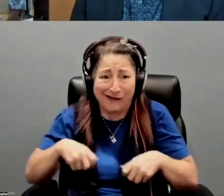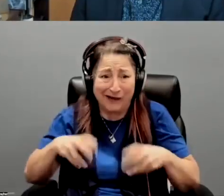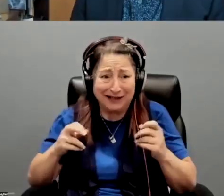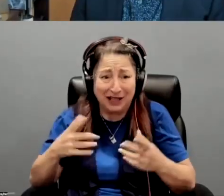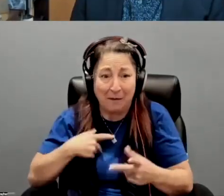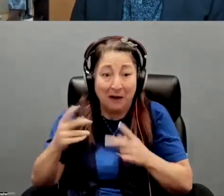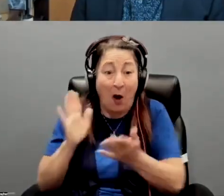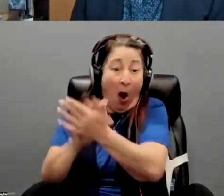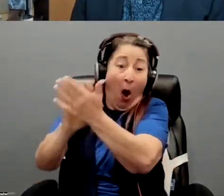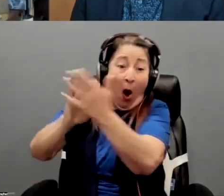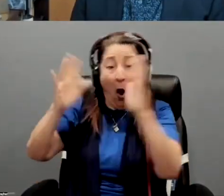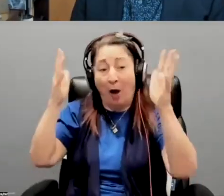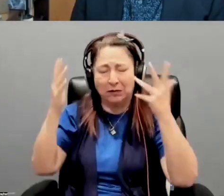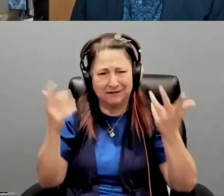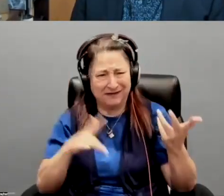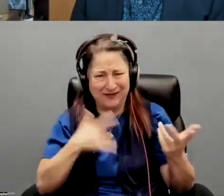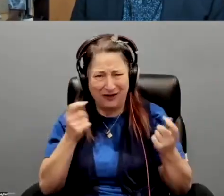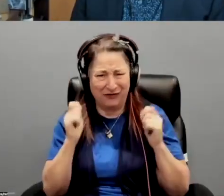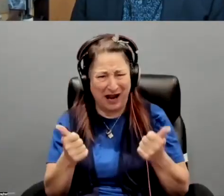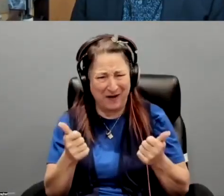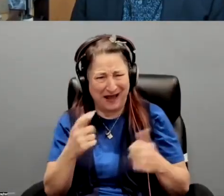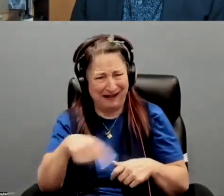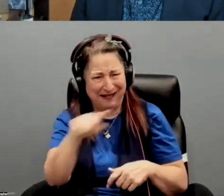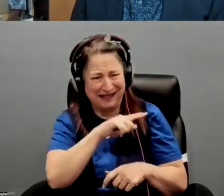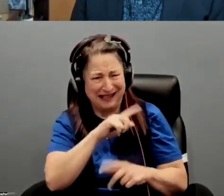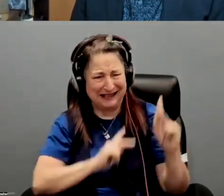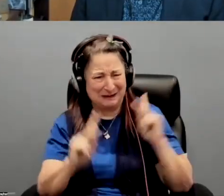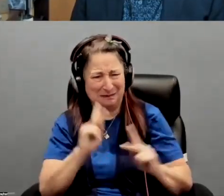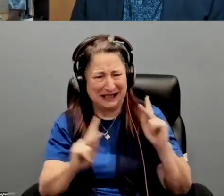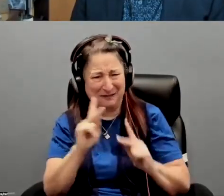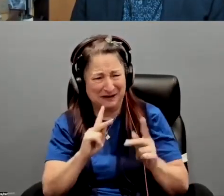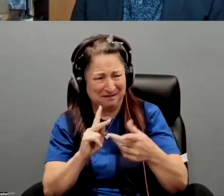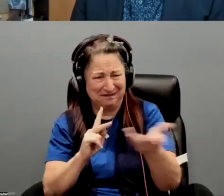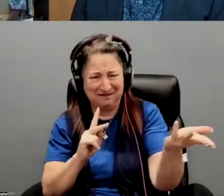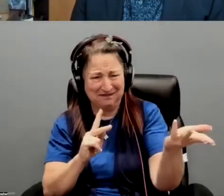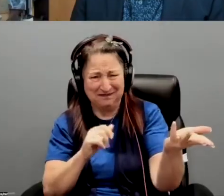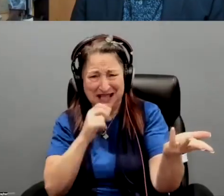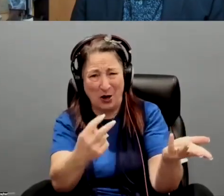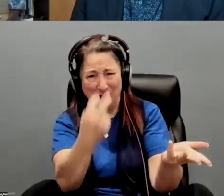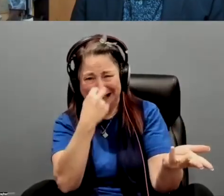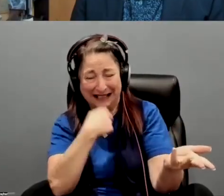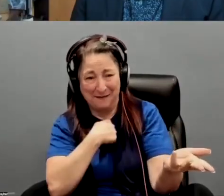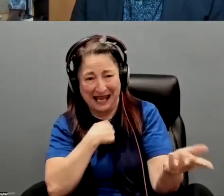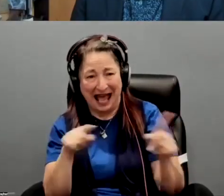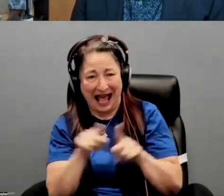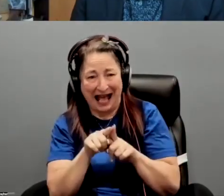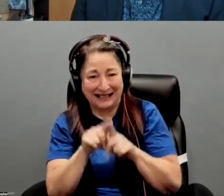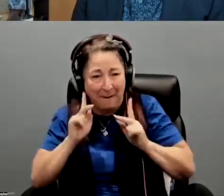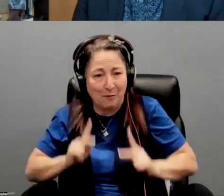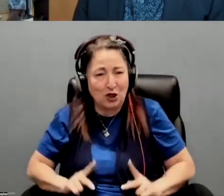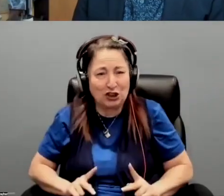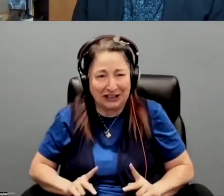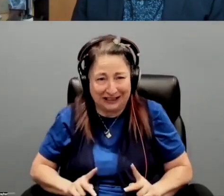that definitely right away, that oh, these people just they don't see me fully as a person